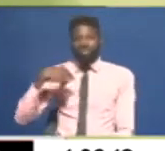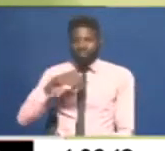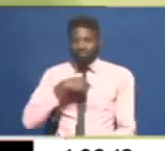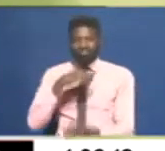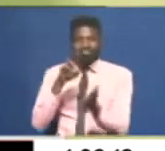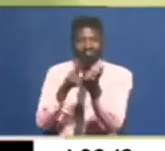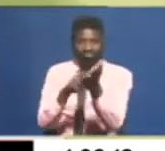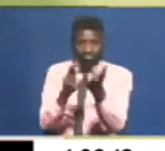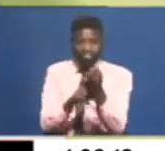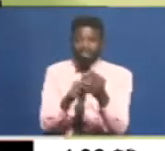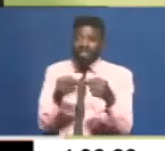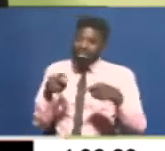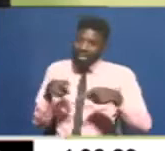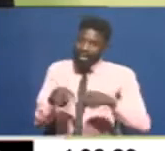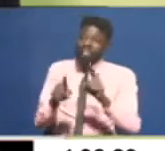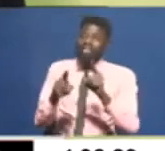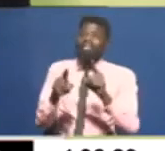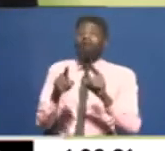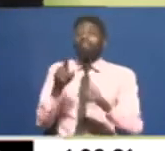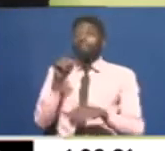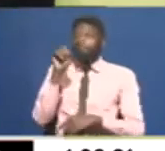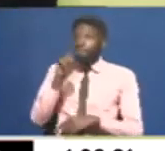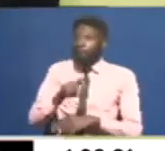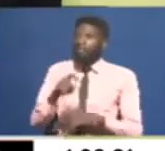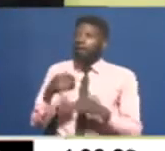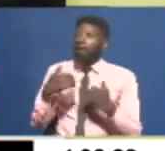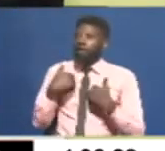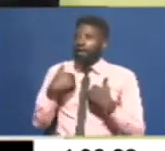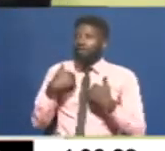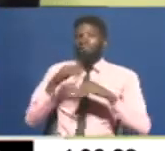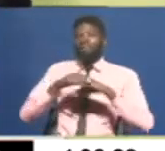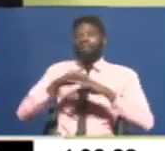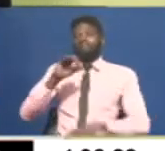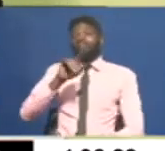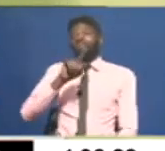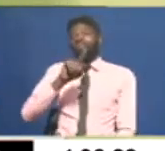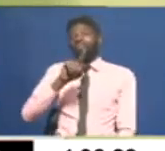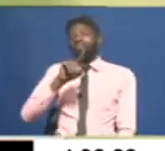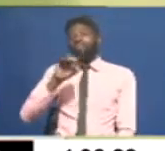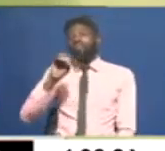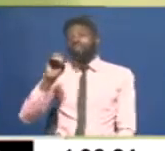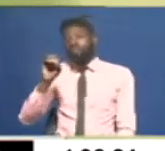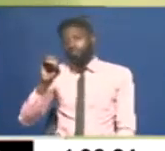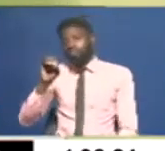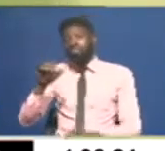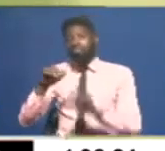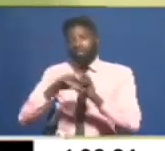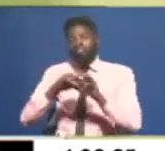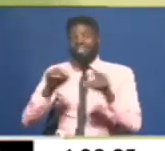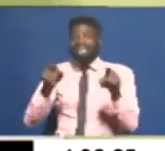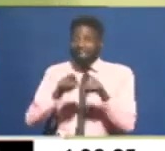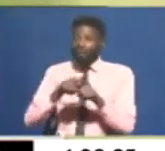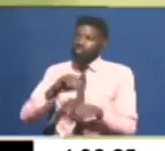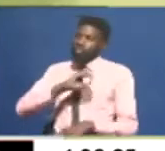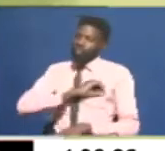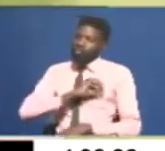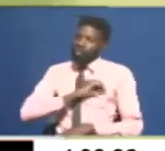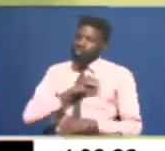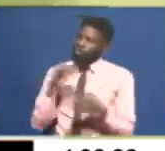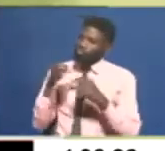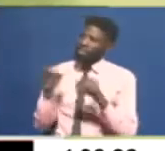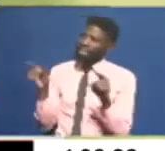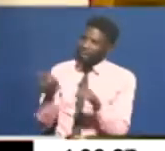that they must have a minimum of 100. And we are dealing with the owners the same way we deal with matatu owners, not